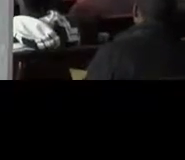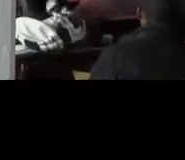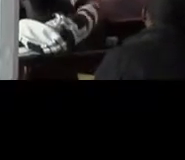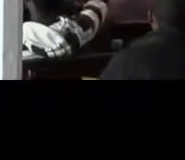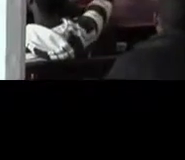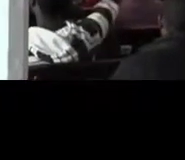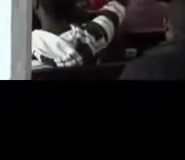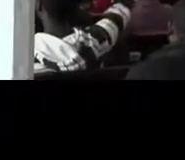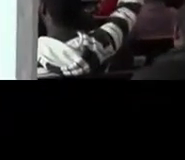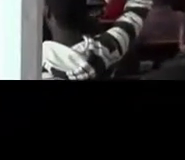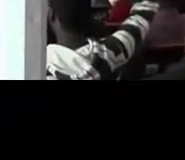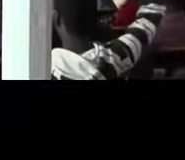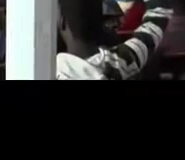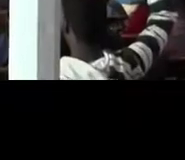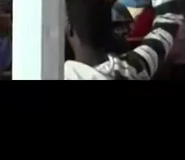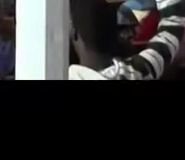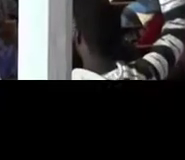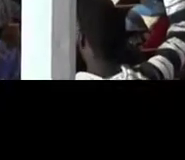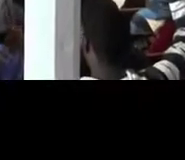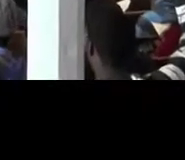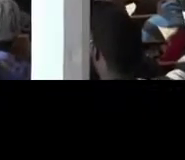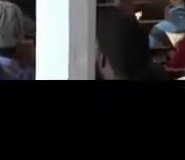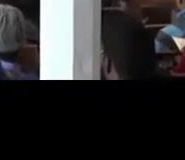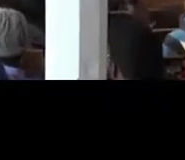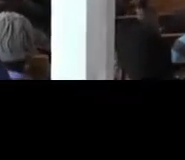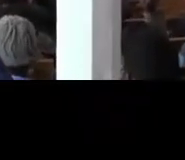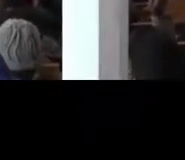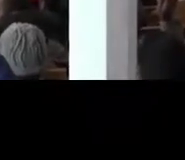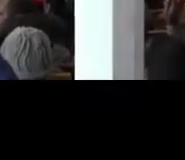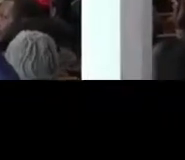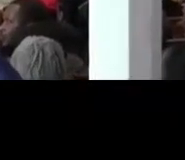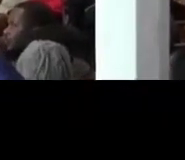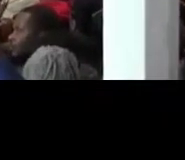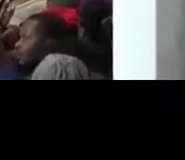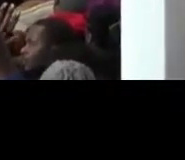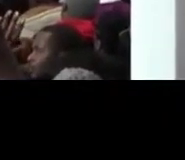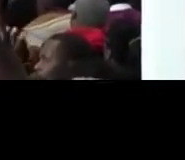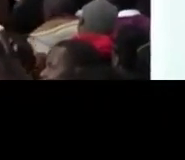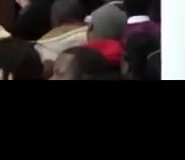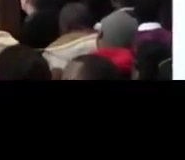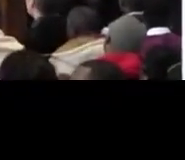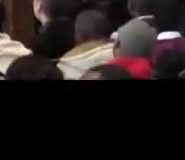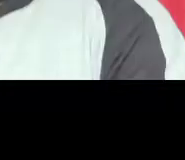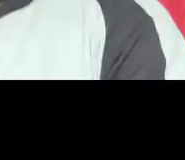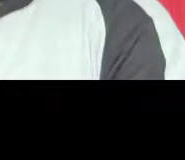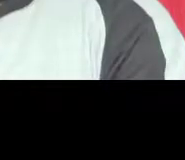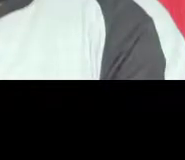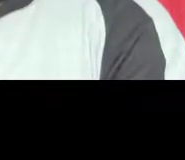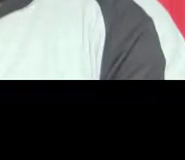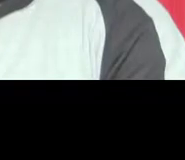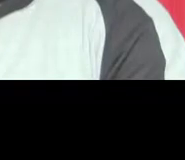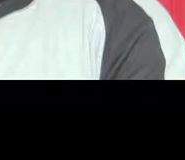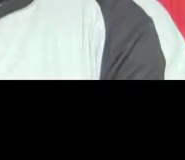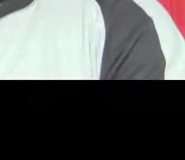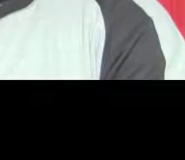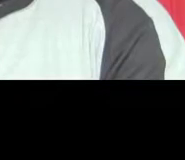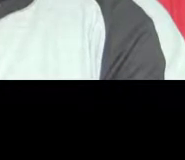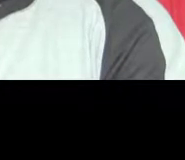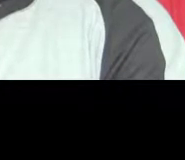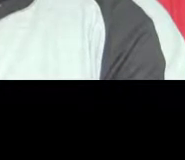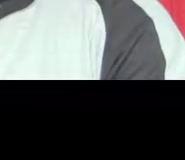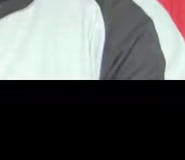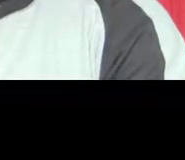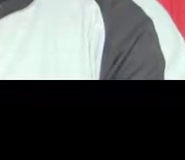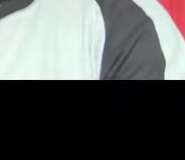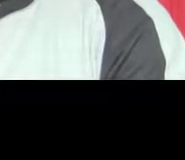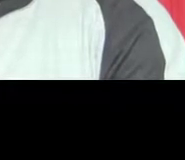A place like MC Toronto would not exist in my country because you could be attacked by the mob knowing that you are associated with